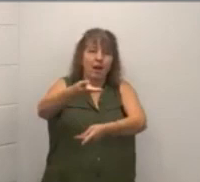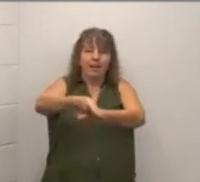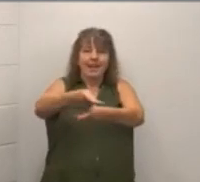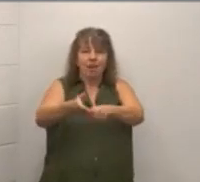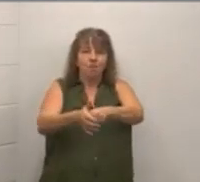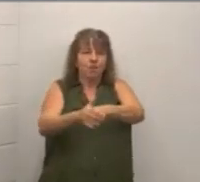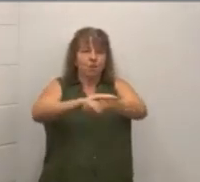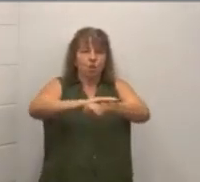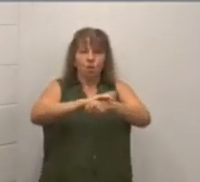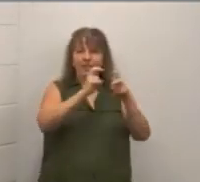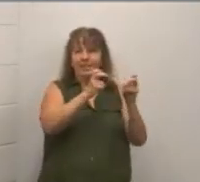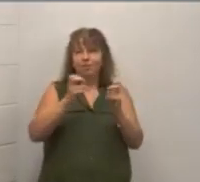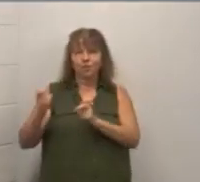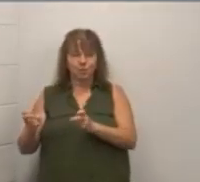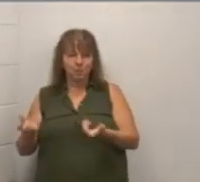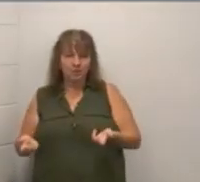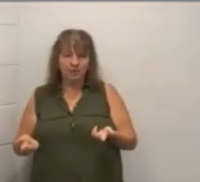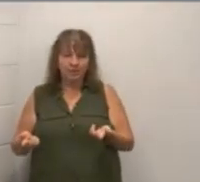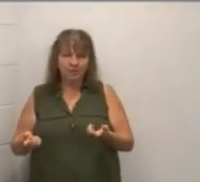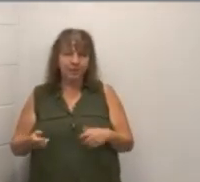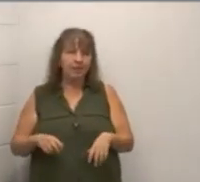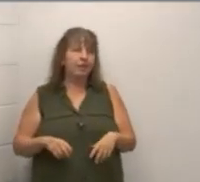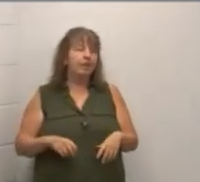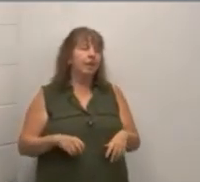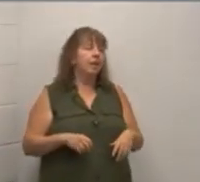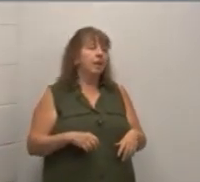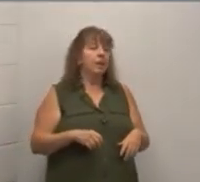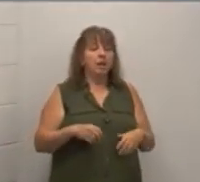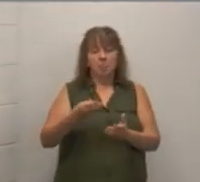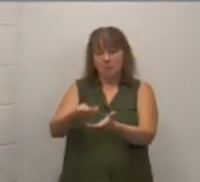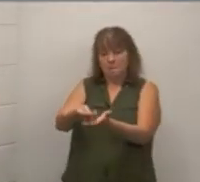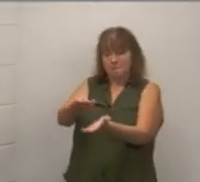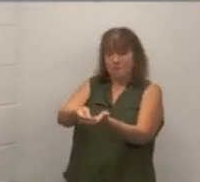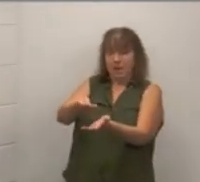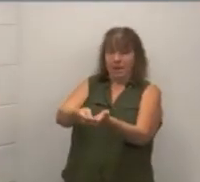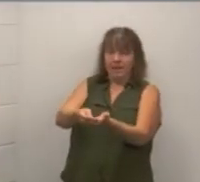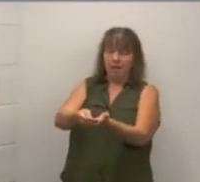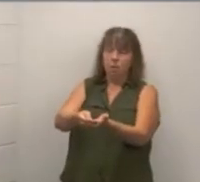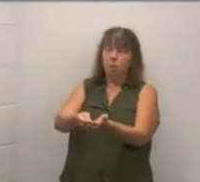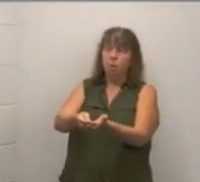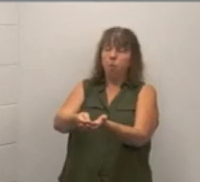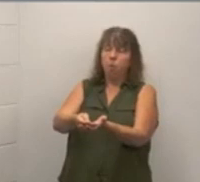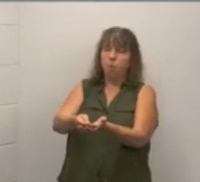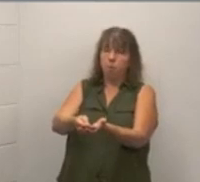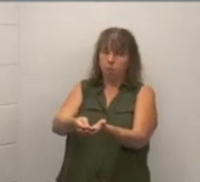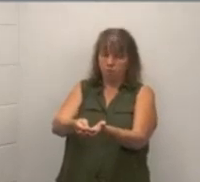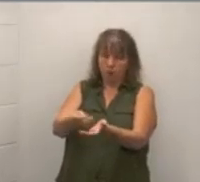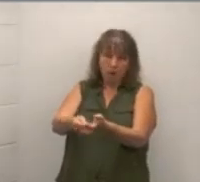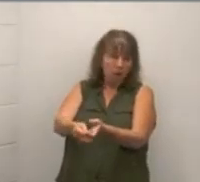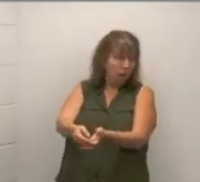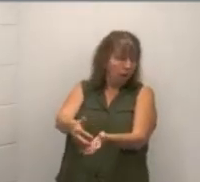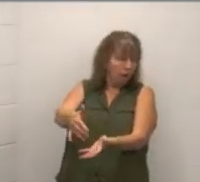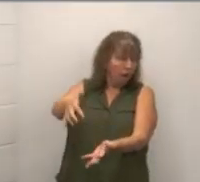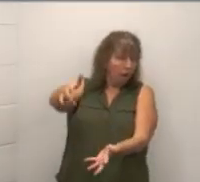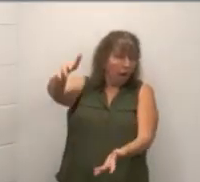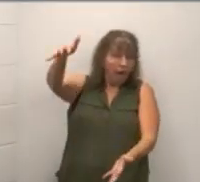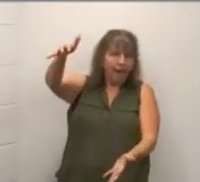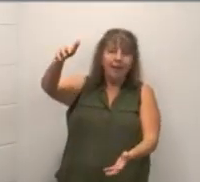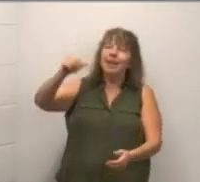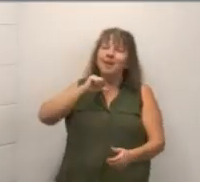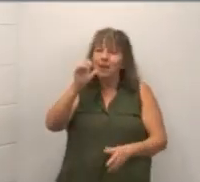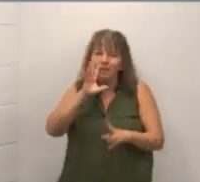issues alone. The funding part of this has been exorbitant without even getting into staffing.